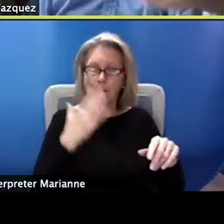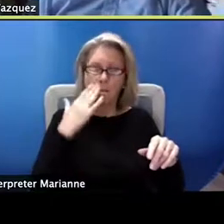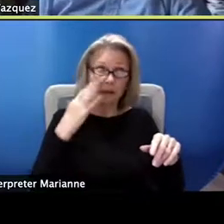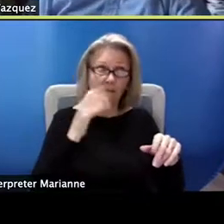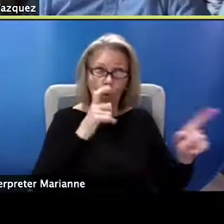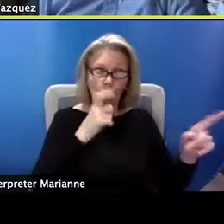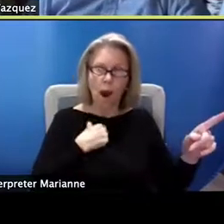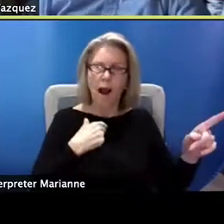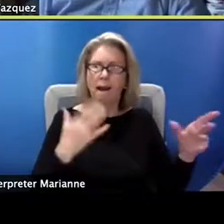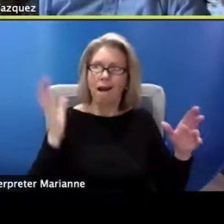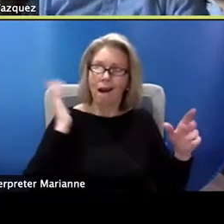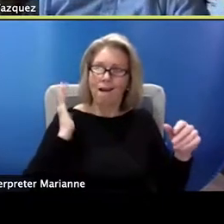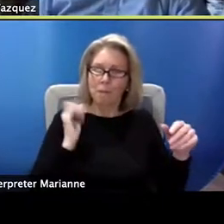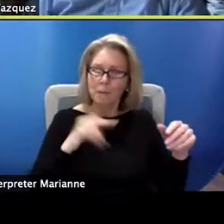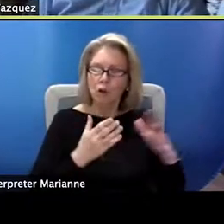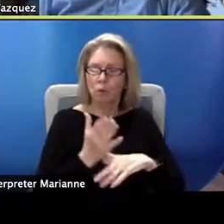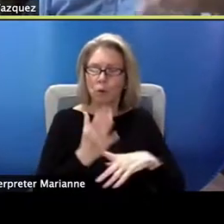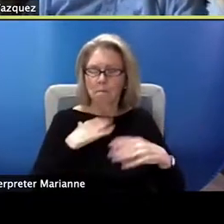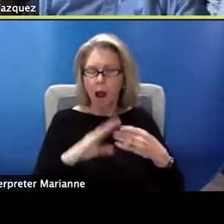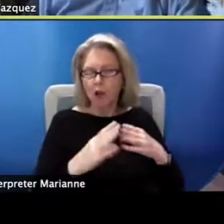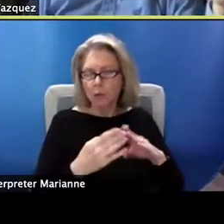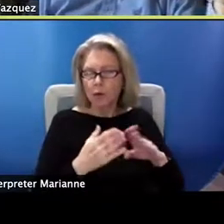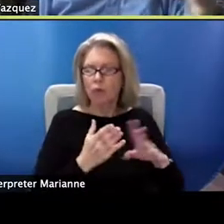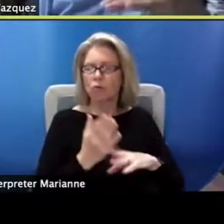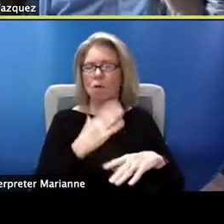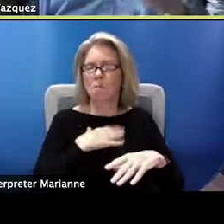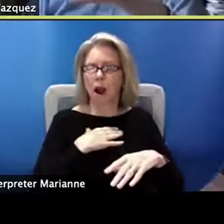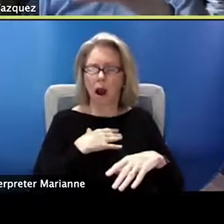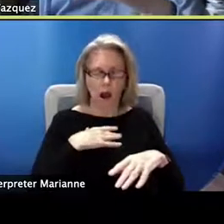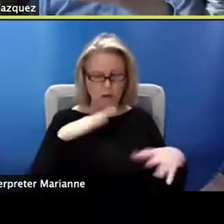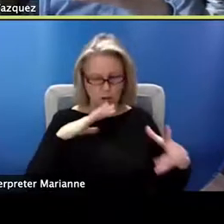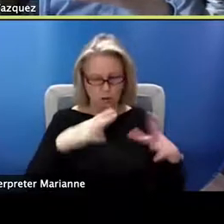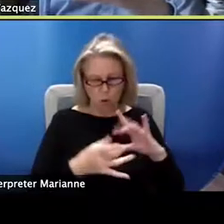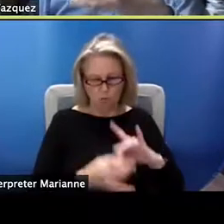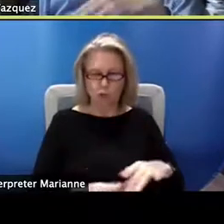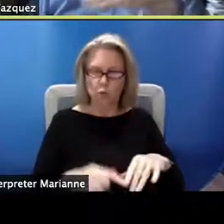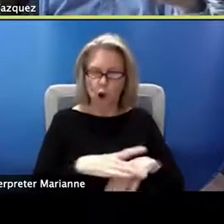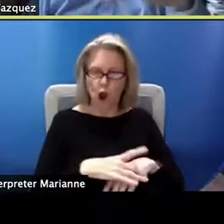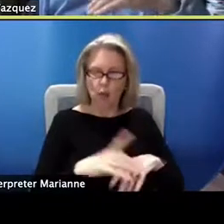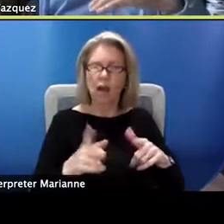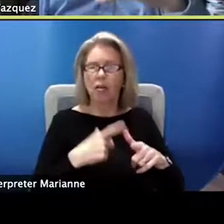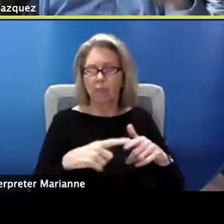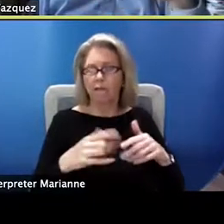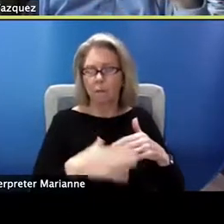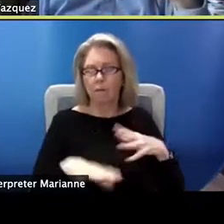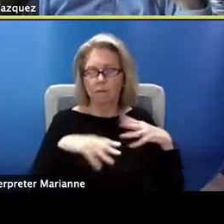you have been through your community, through your relation to Earth, and from there you take responsibility.